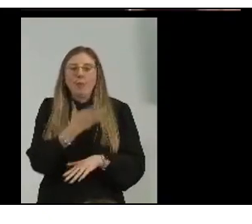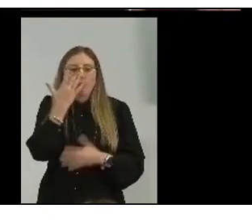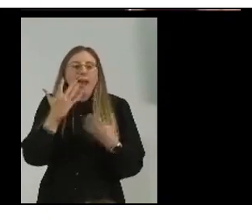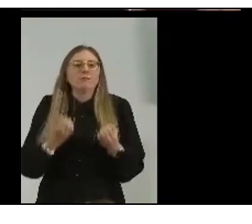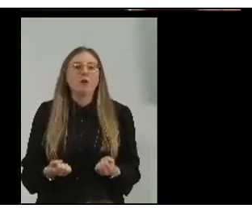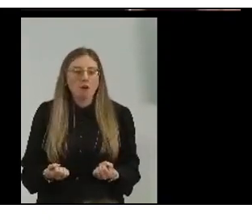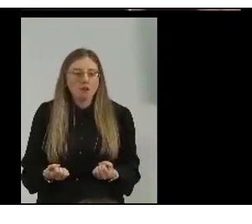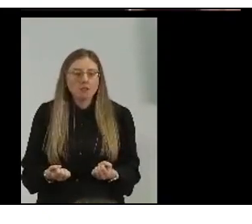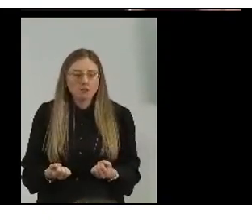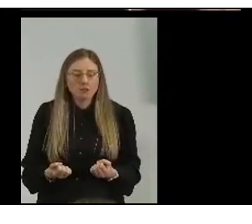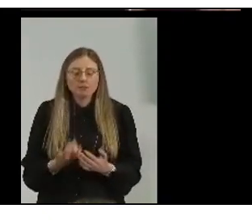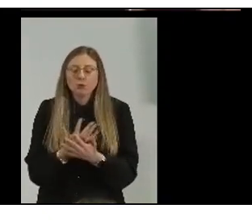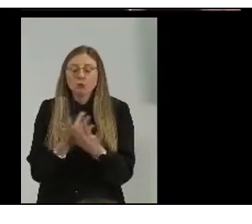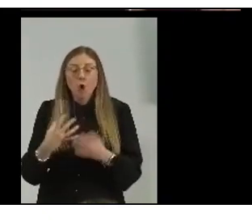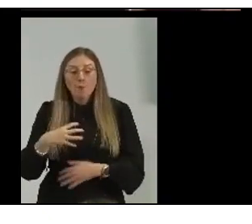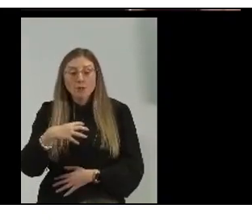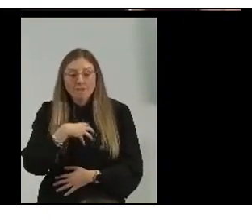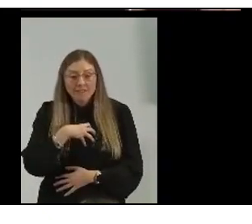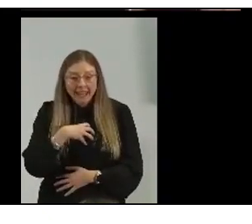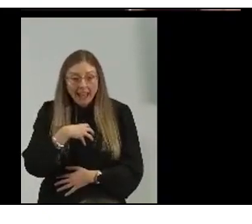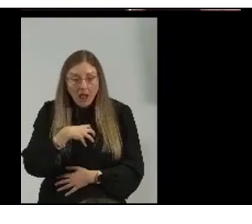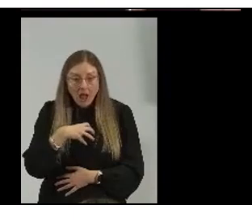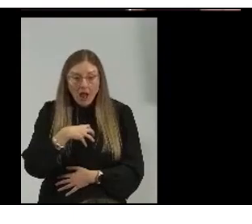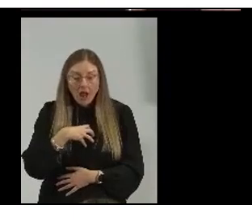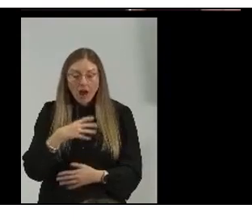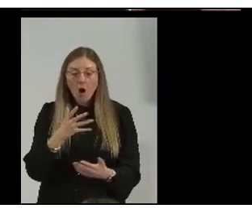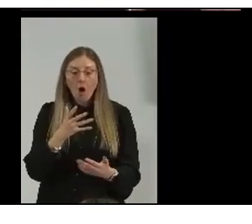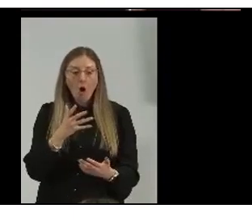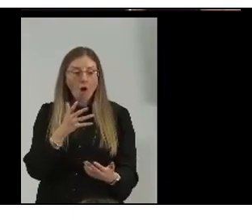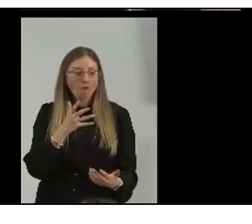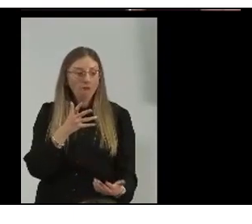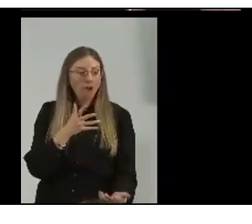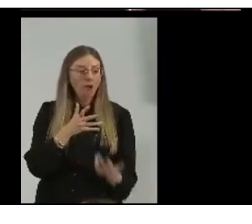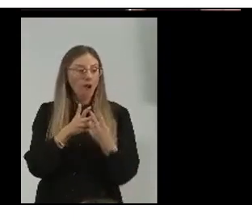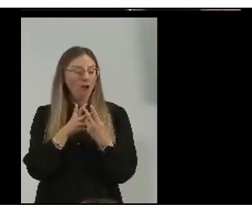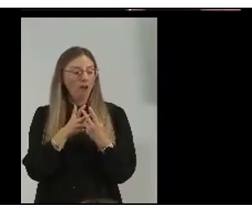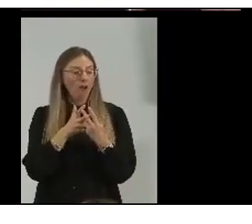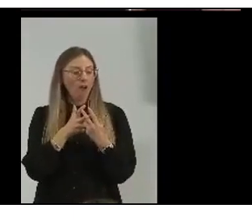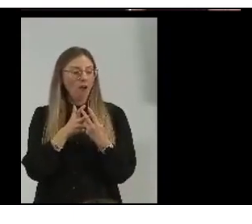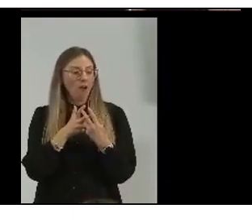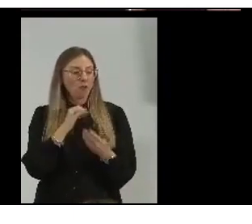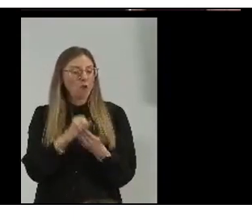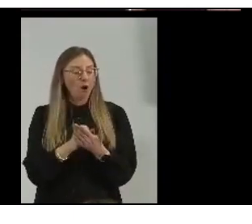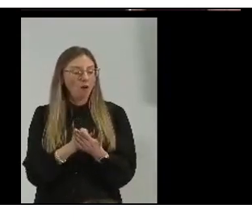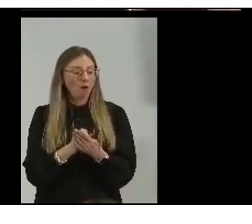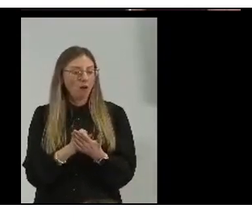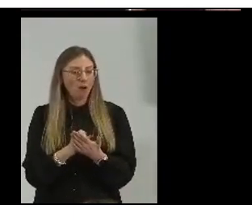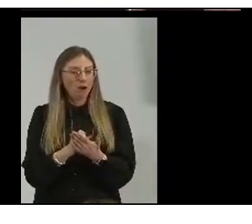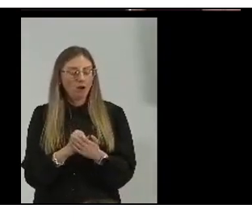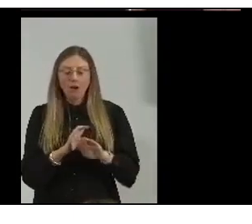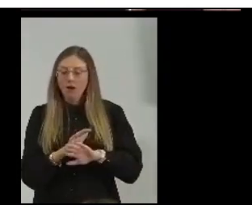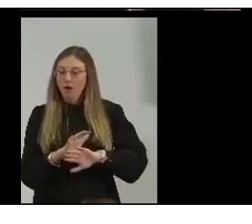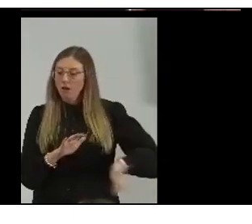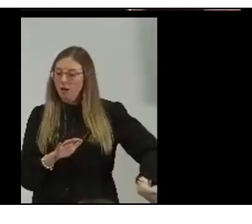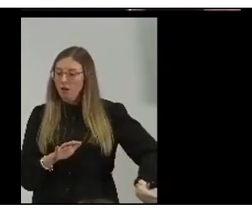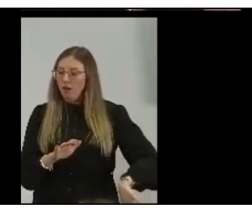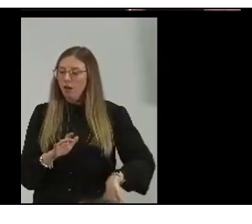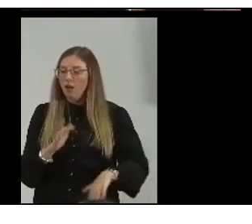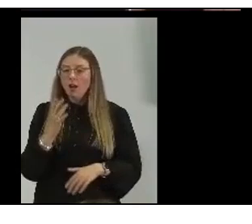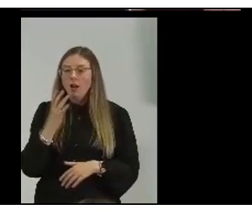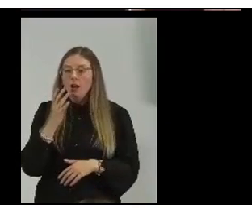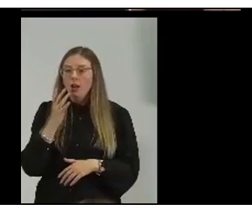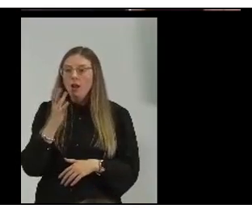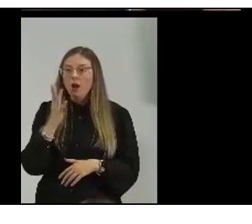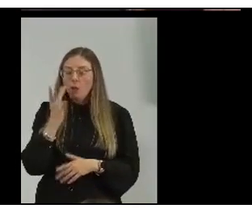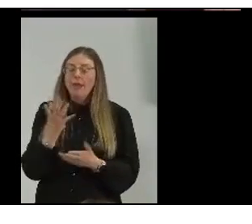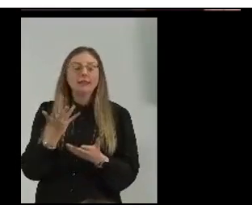biggest problem. There's so much fear of connecting with a human being that they are just focusing in a narrative that we inherited for